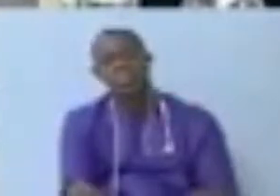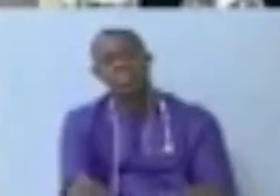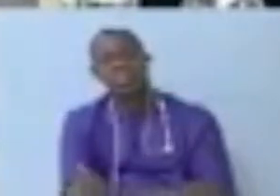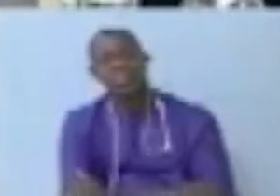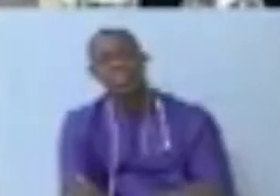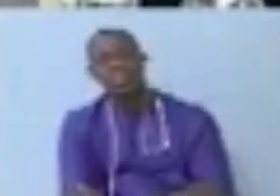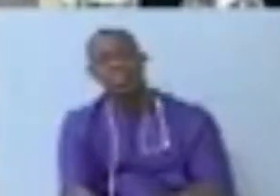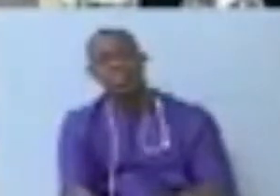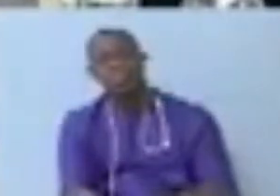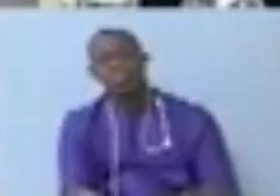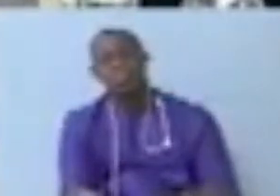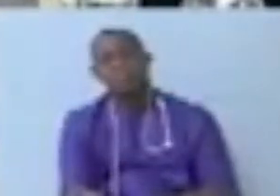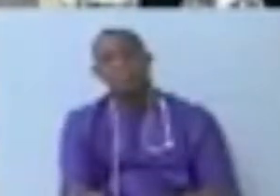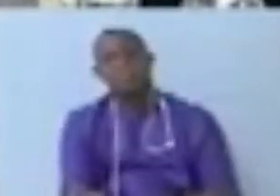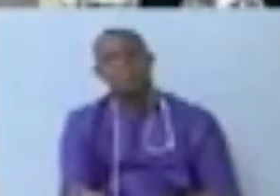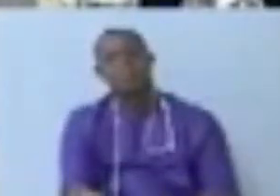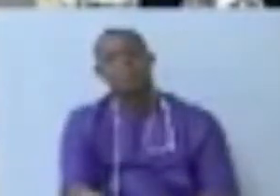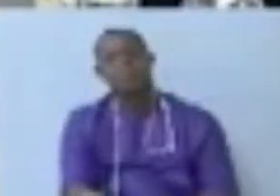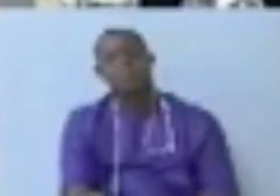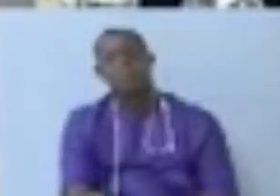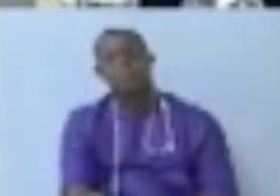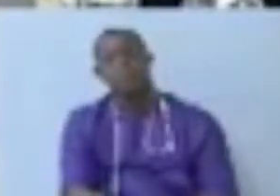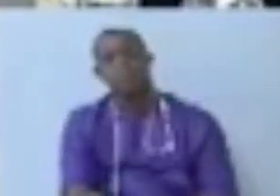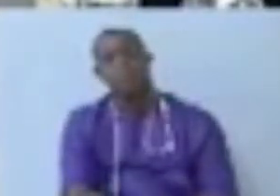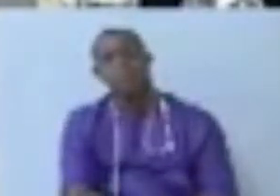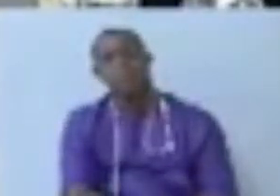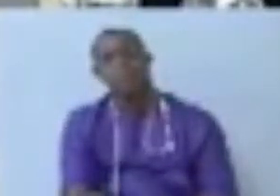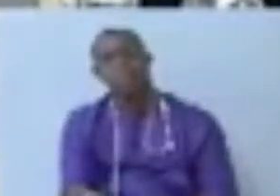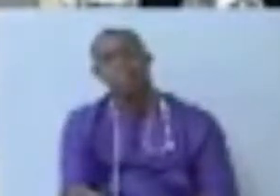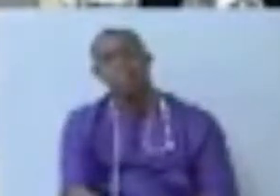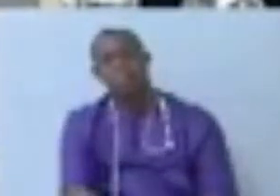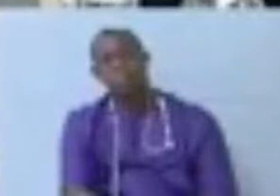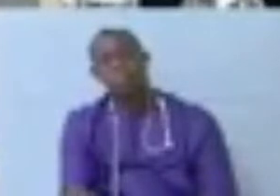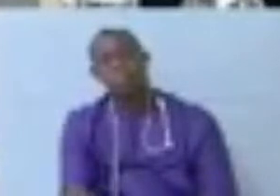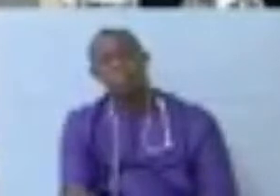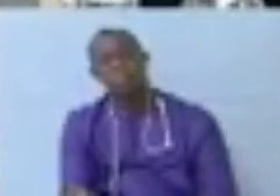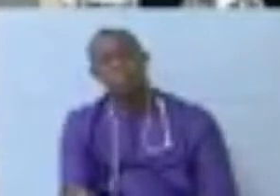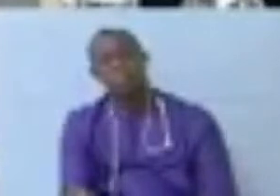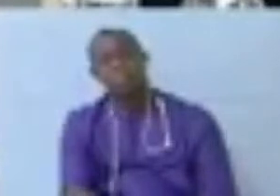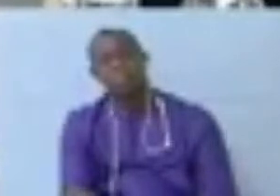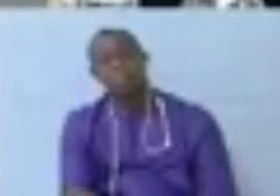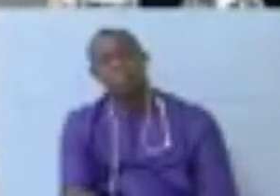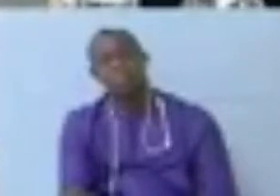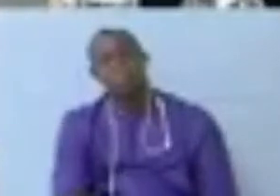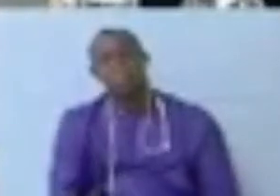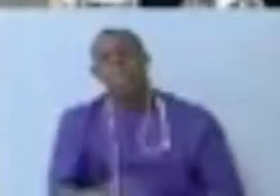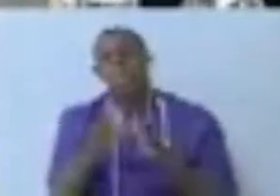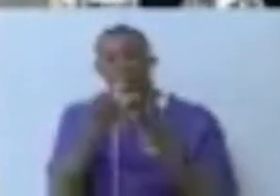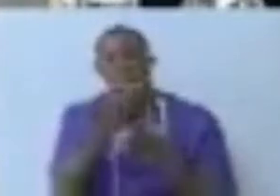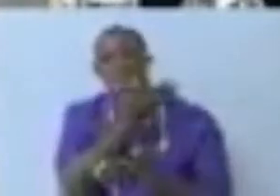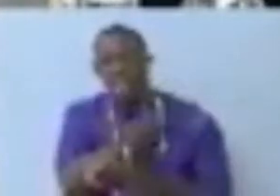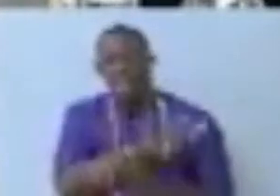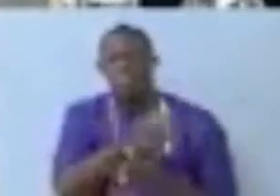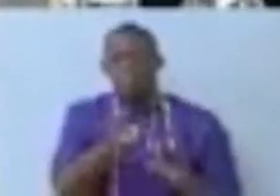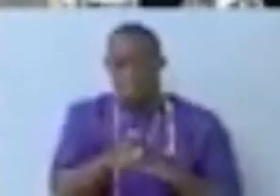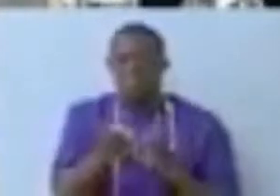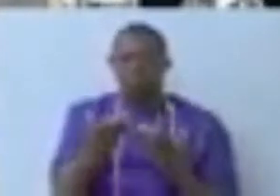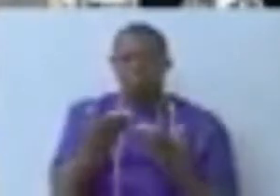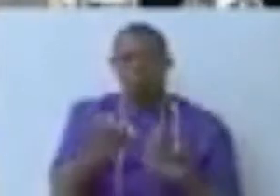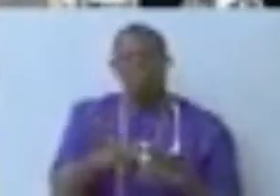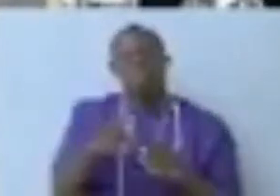bit? Thank you. And at this point, I just want to raise one procedural issue.